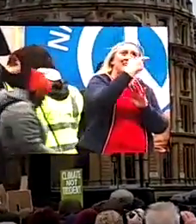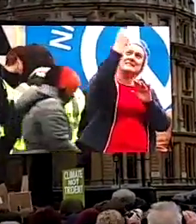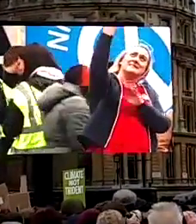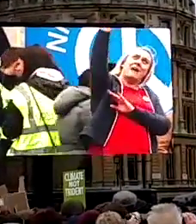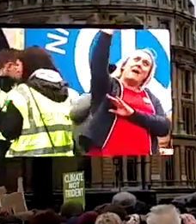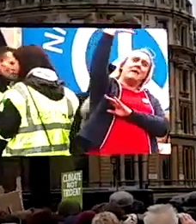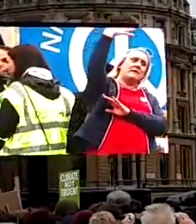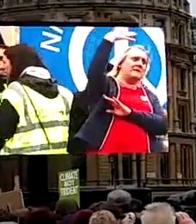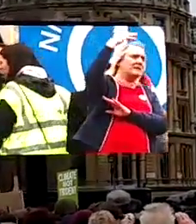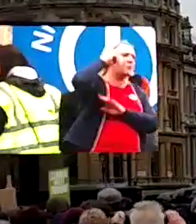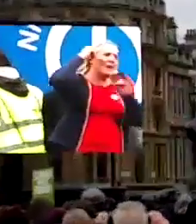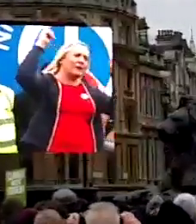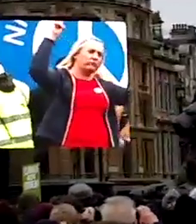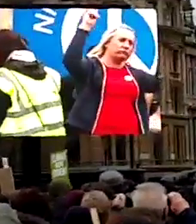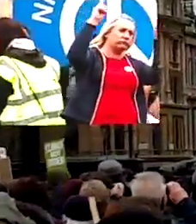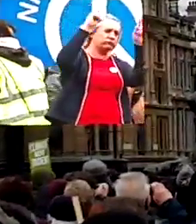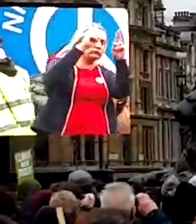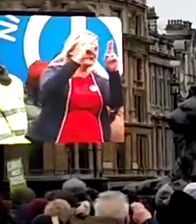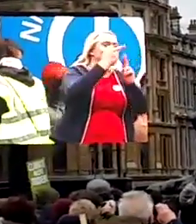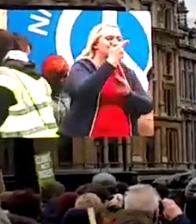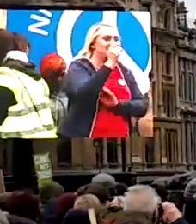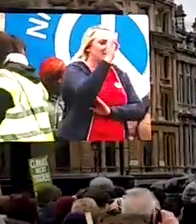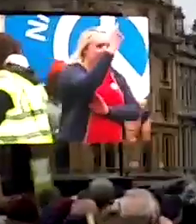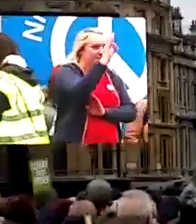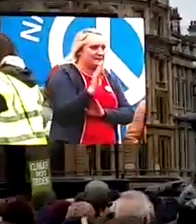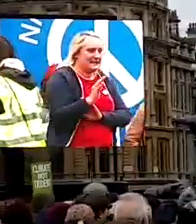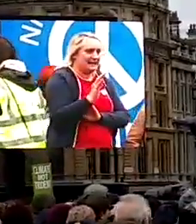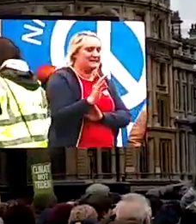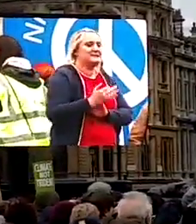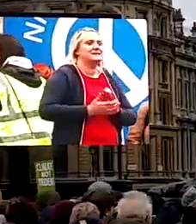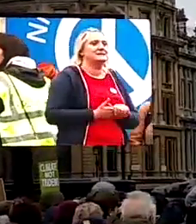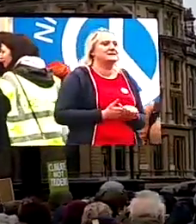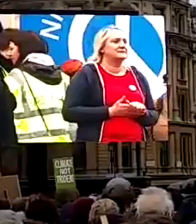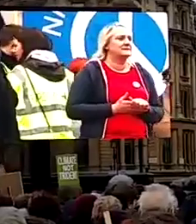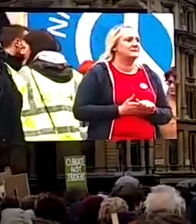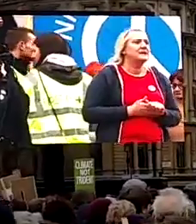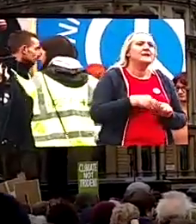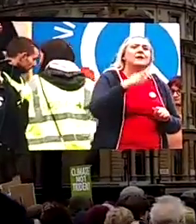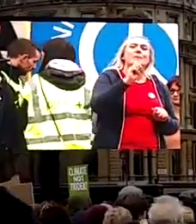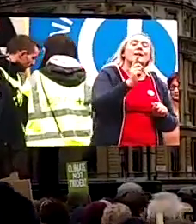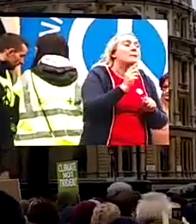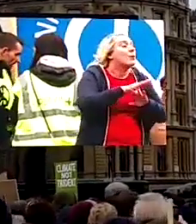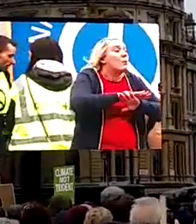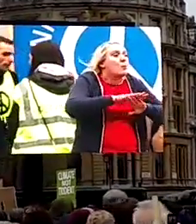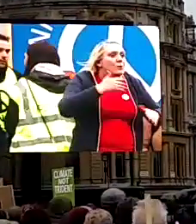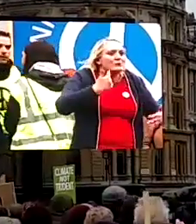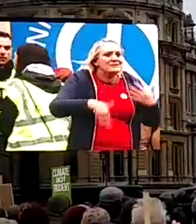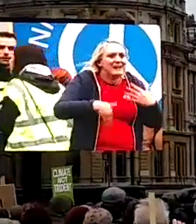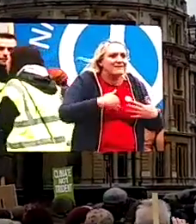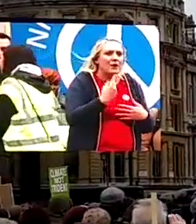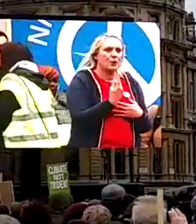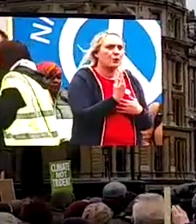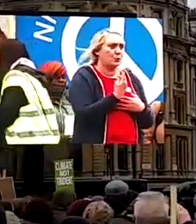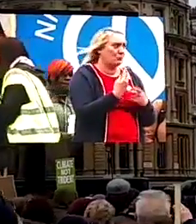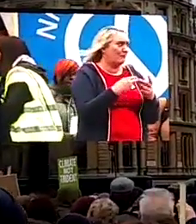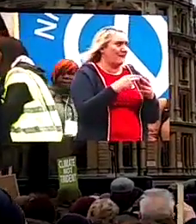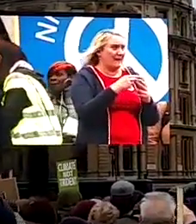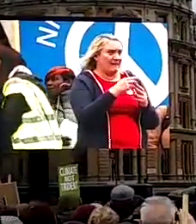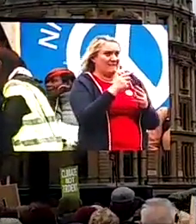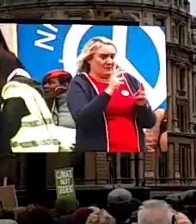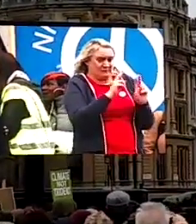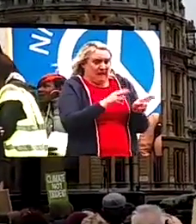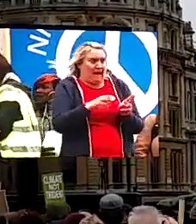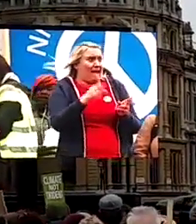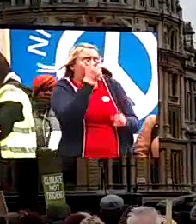and global starvation. The only people that will not suffer will be those who died on the first